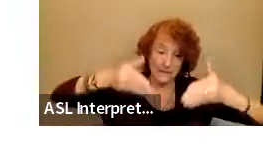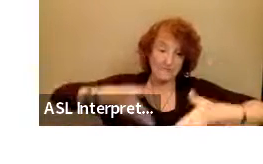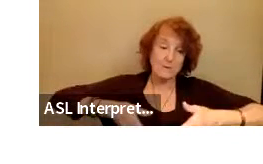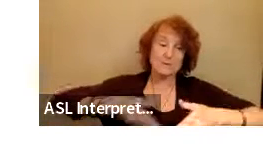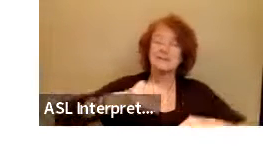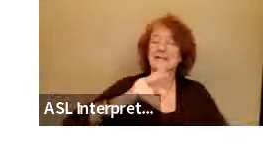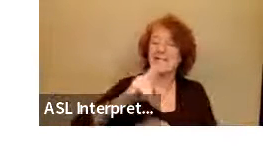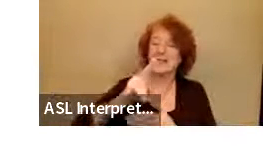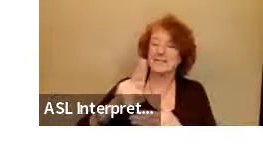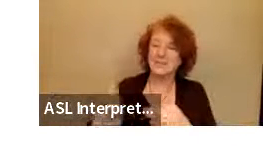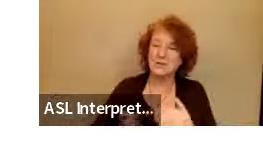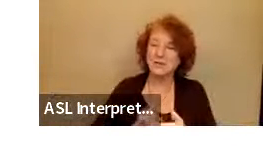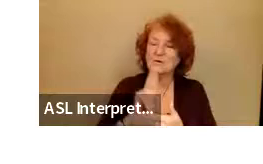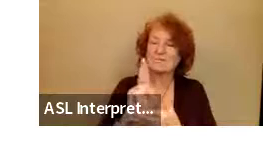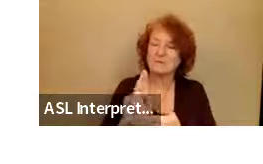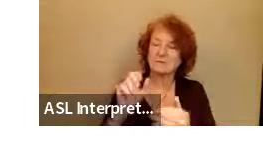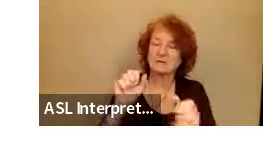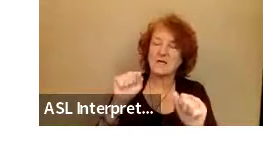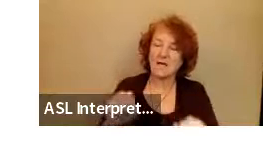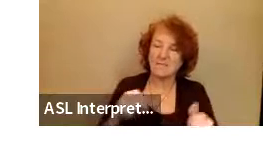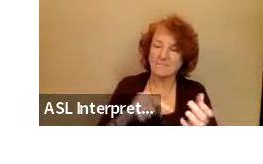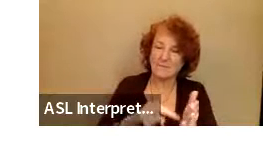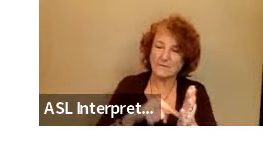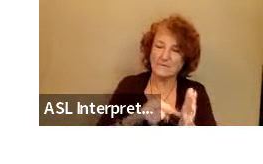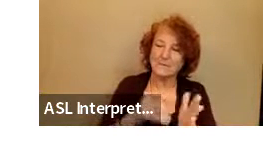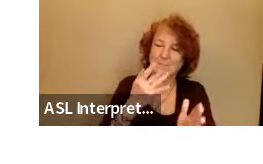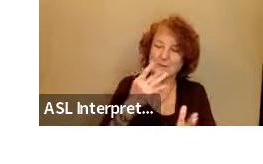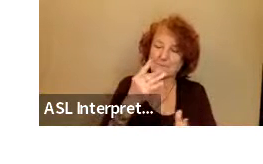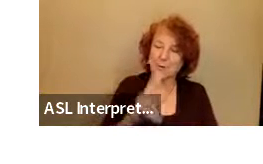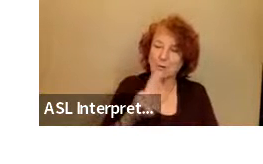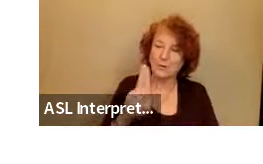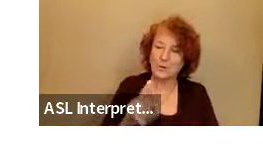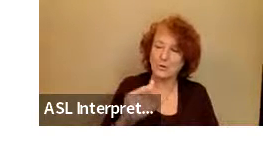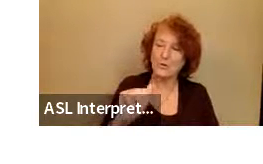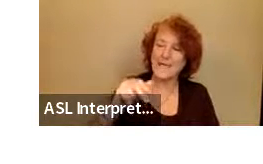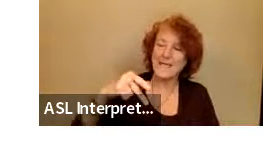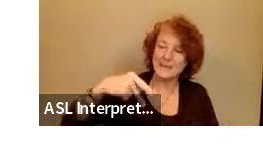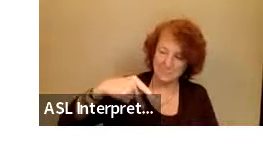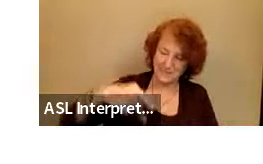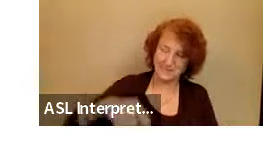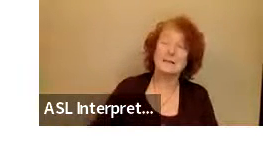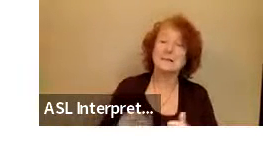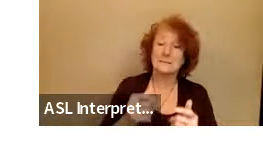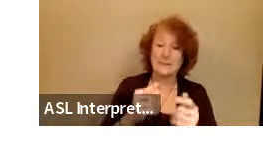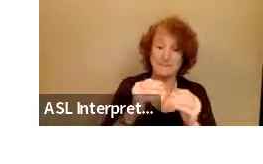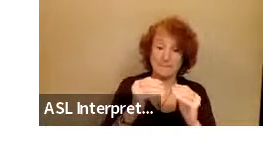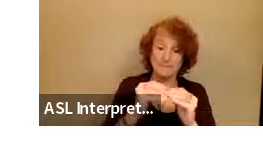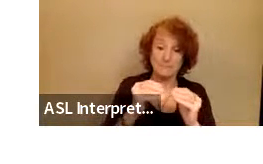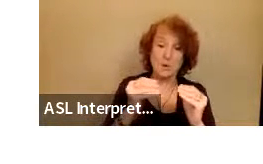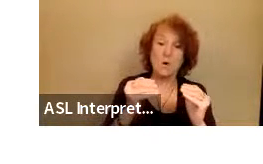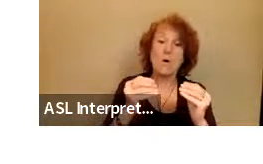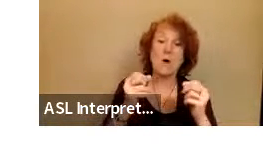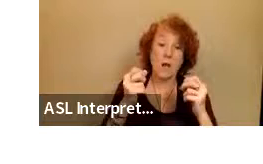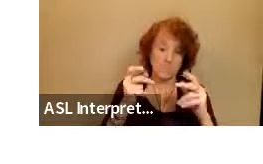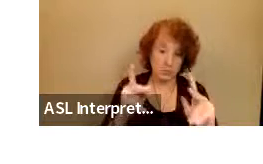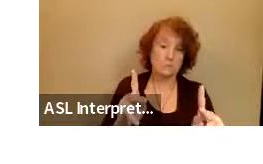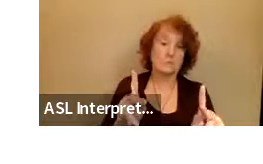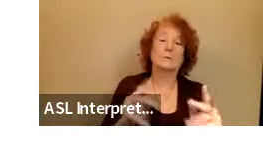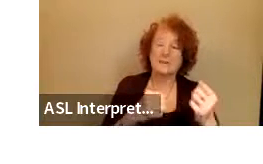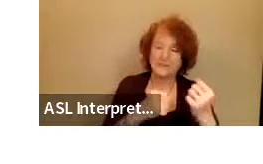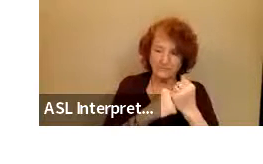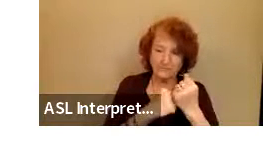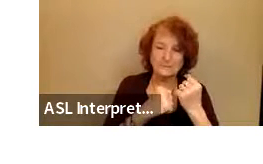UAP. And this will allow for bigger buildings for affordable and supportive housing in every medium and high density zoning